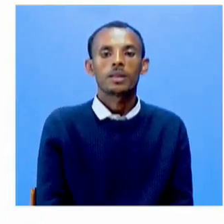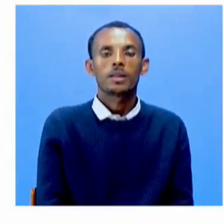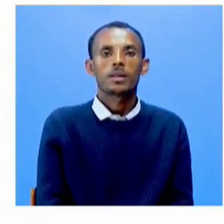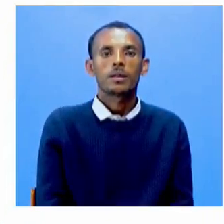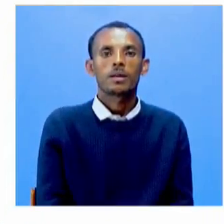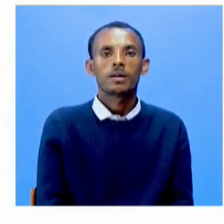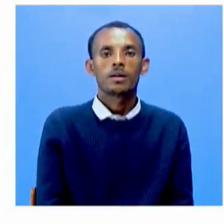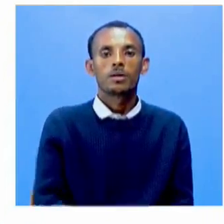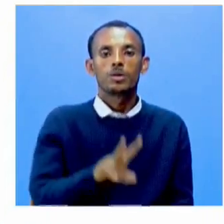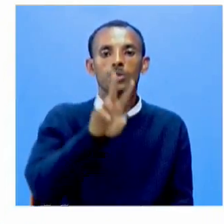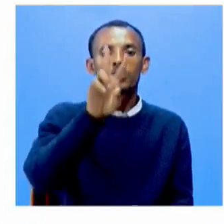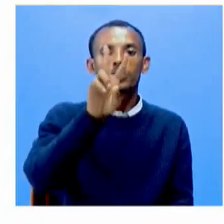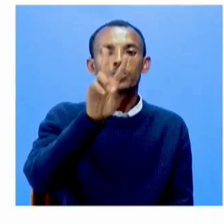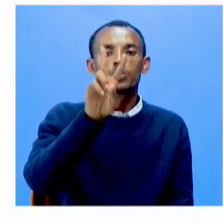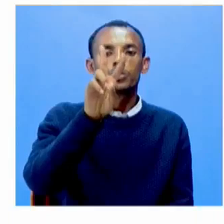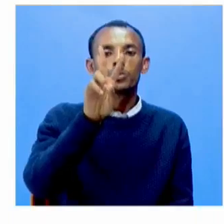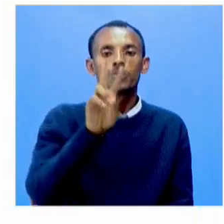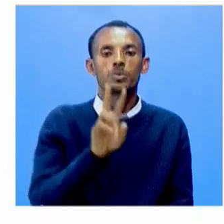two